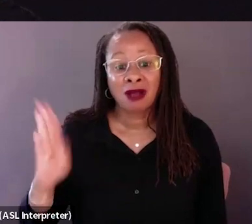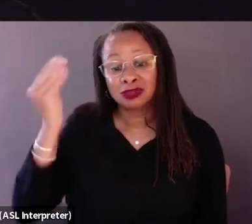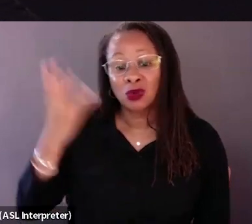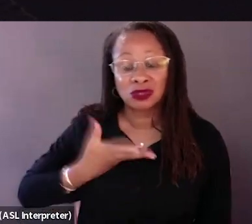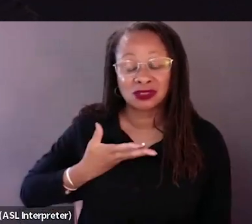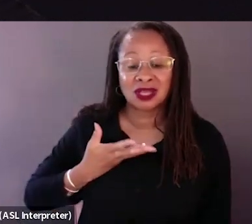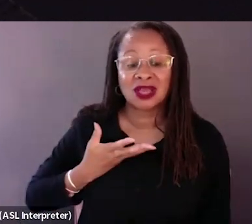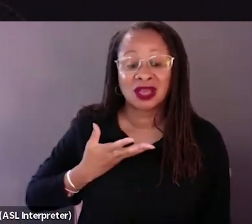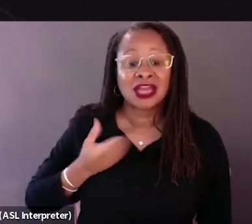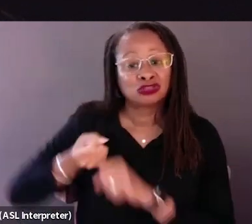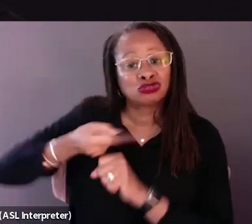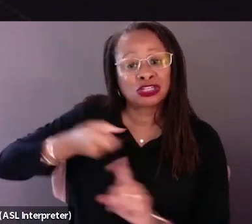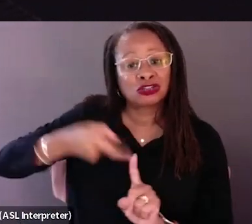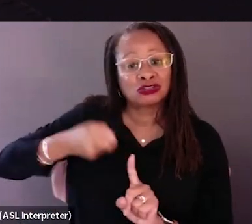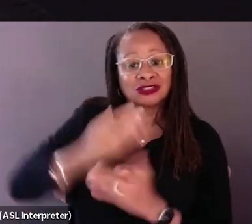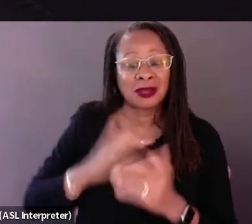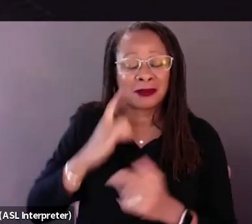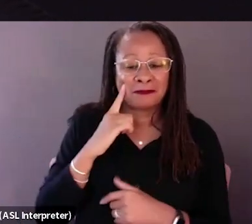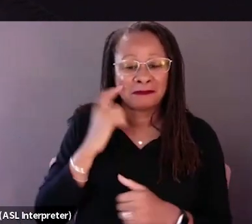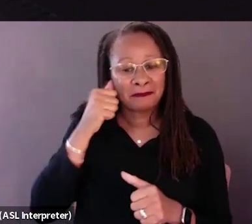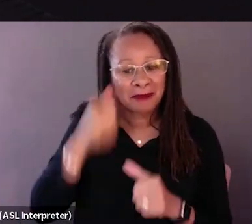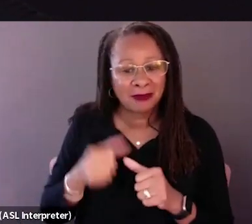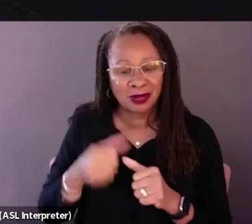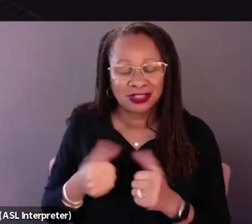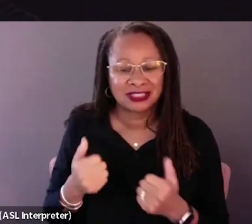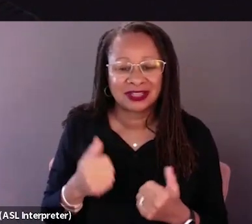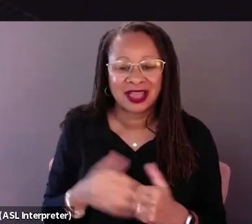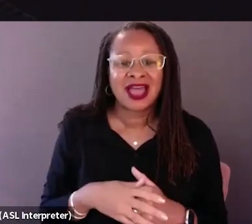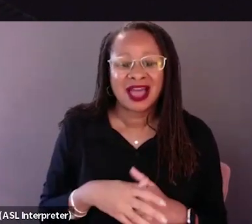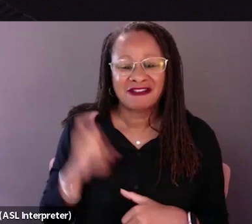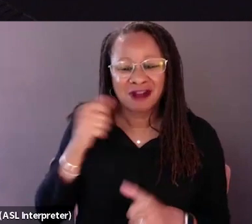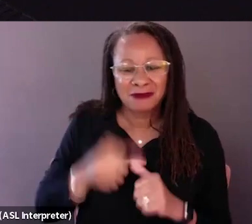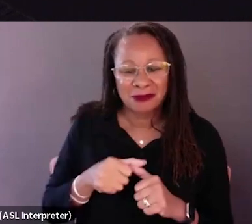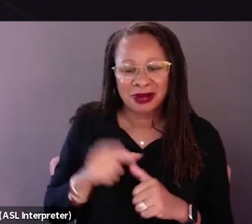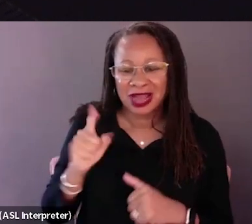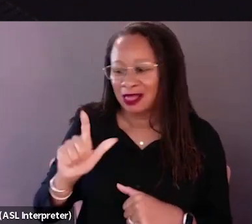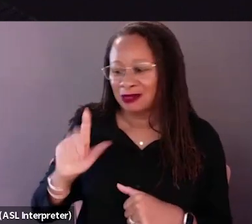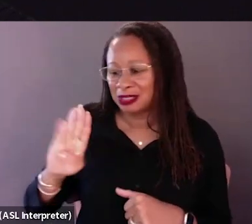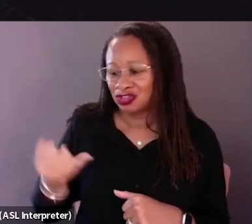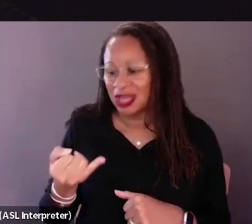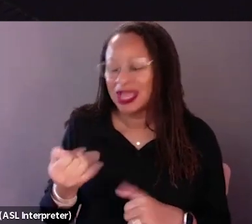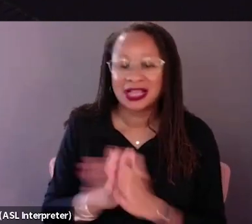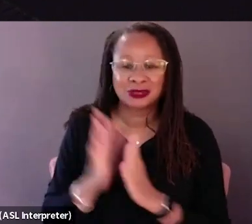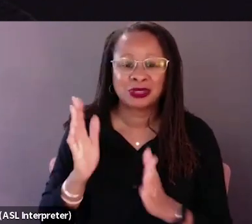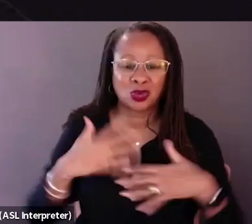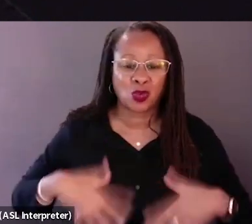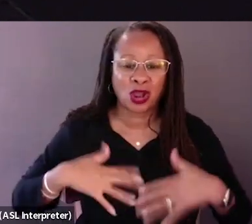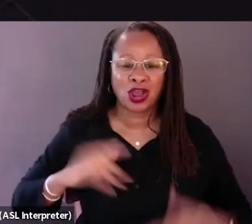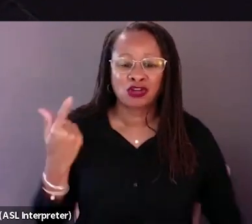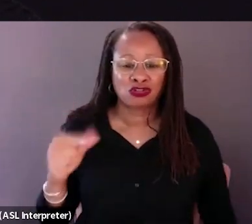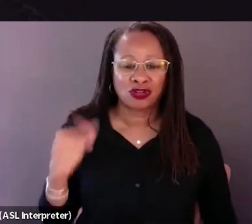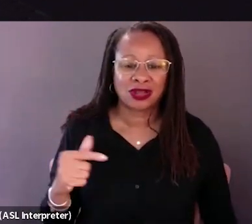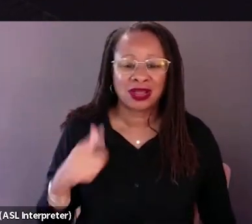it kind of triggered some memories for him. He was like, LBJ asked me to wear my greens during some of the photographs because he didn't want me to feel like